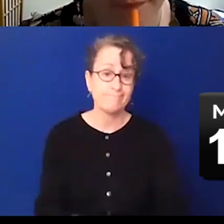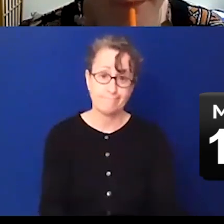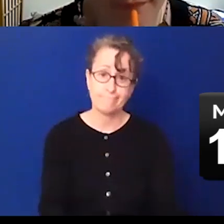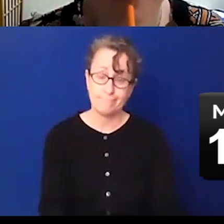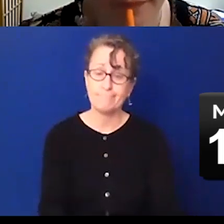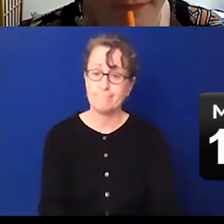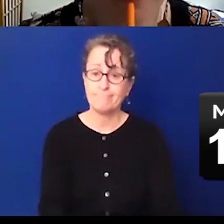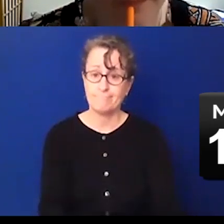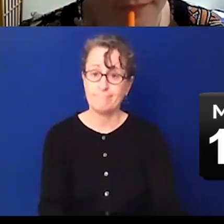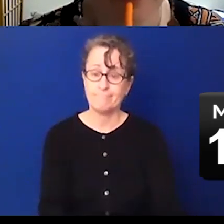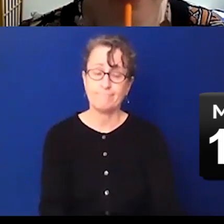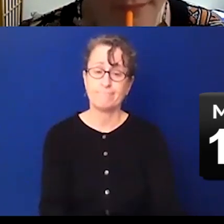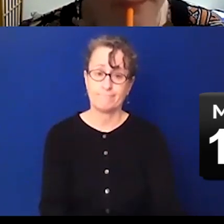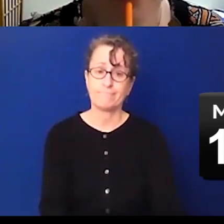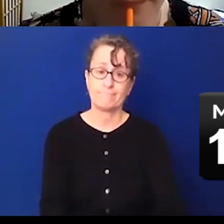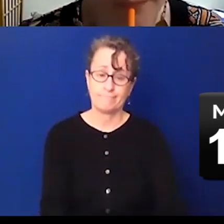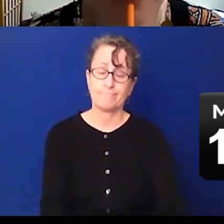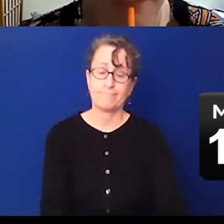quickly.